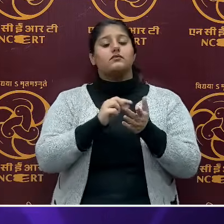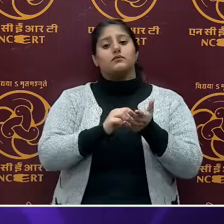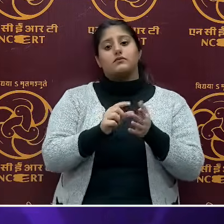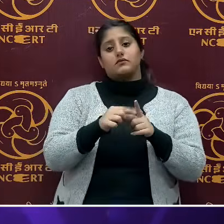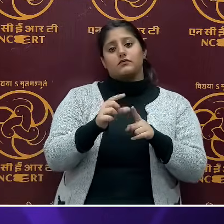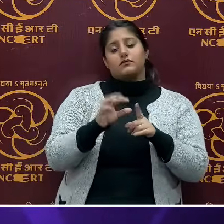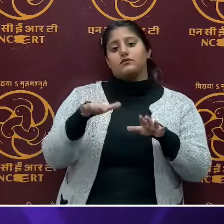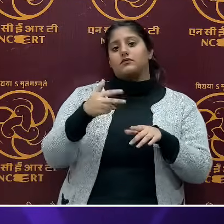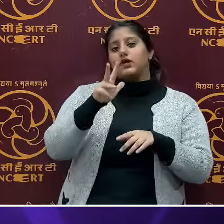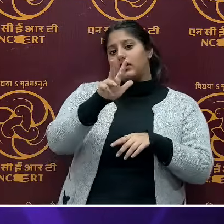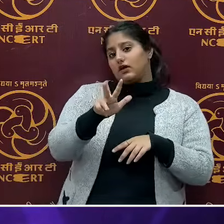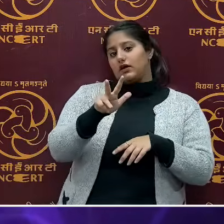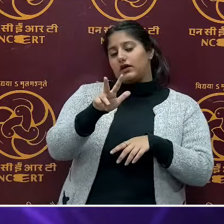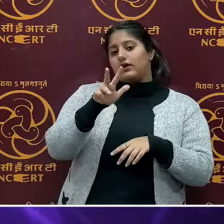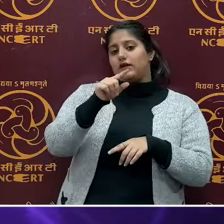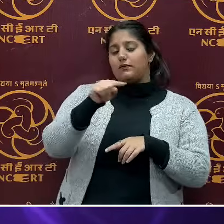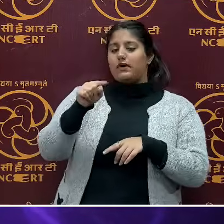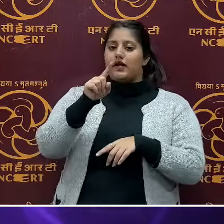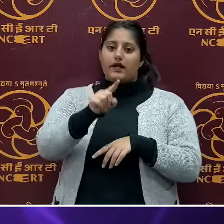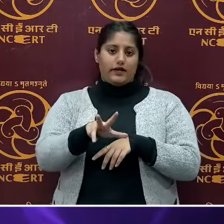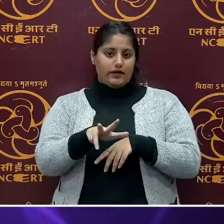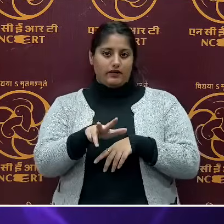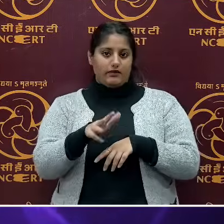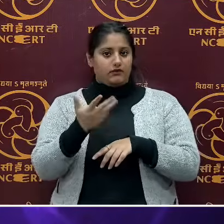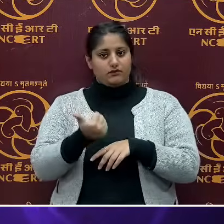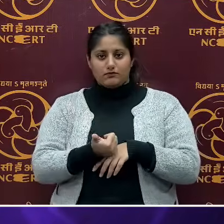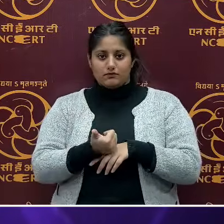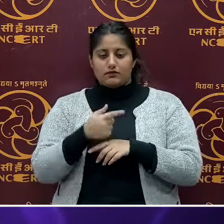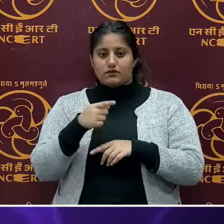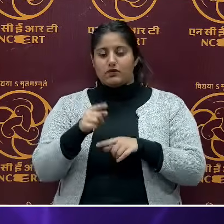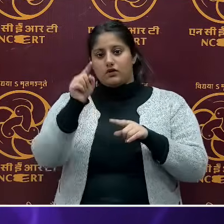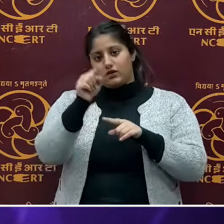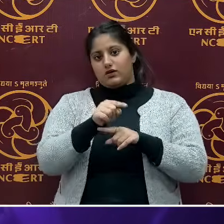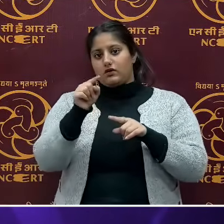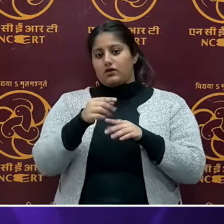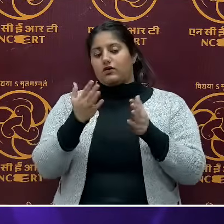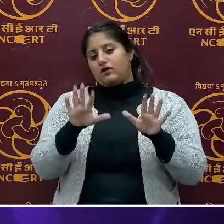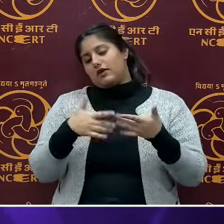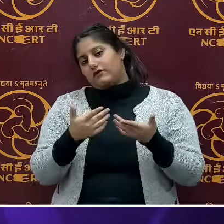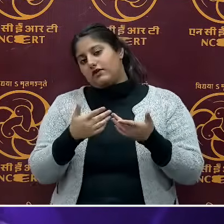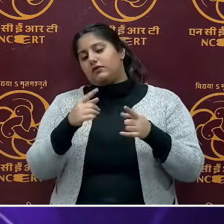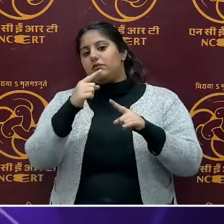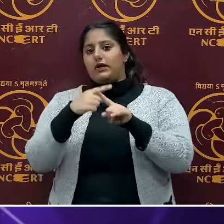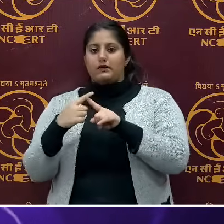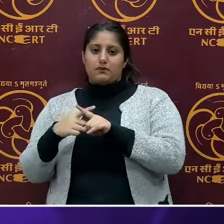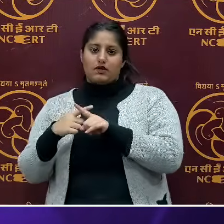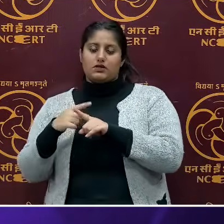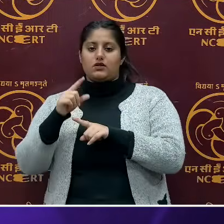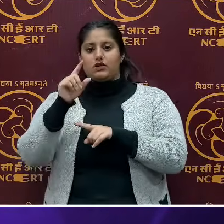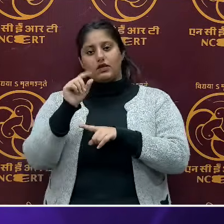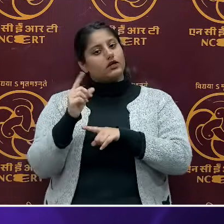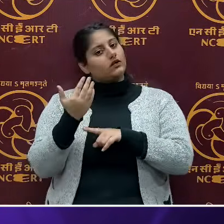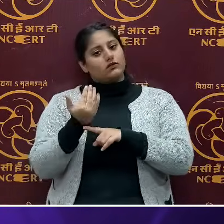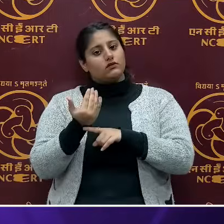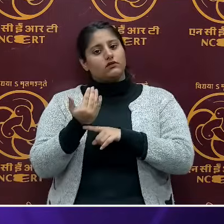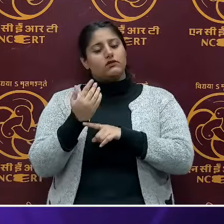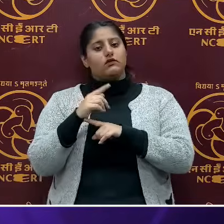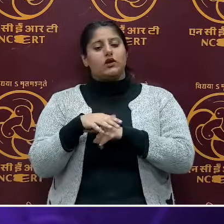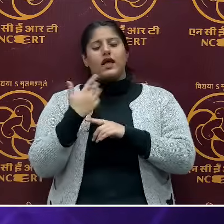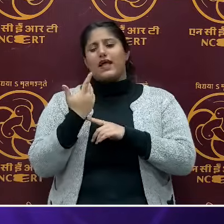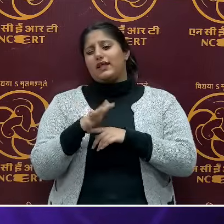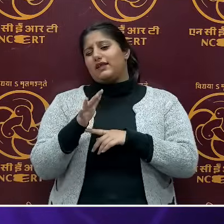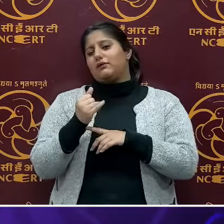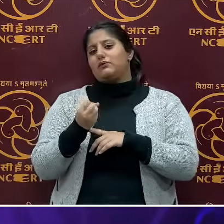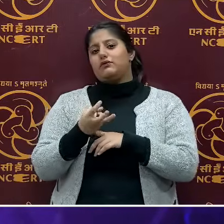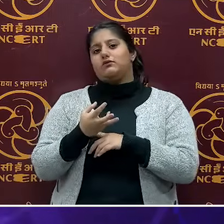8. 8 upon 18. 18. You can even multiply this by 10. Yeah. Any number.